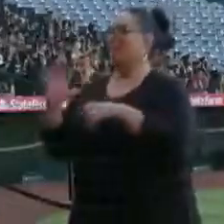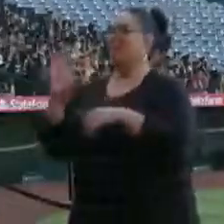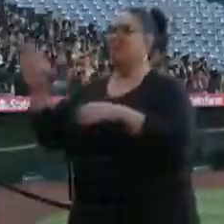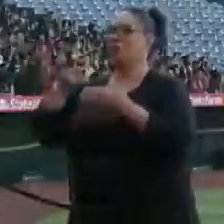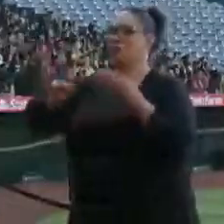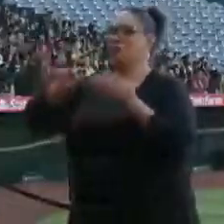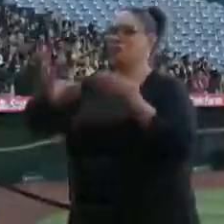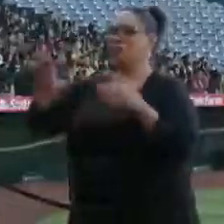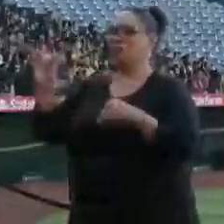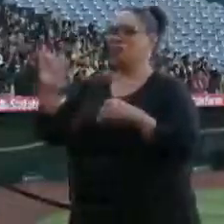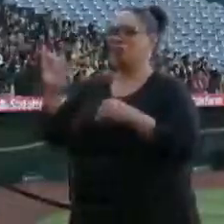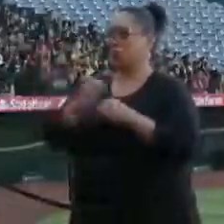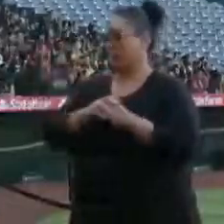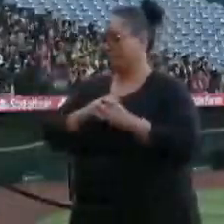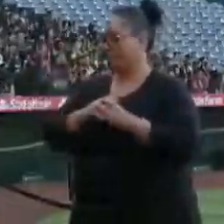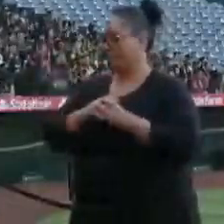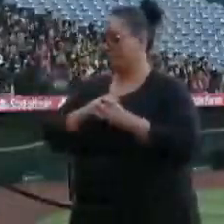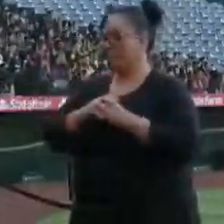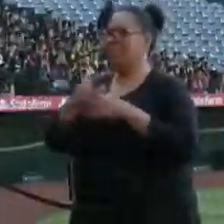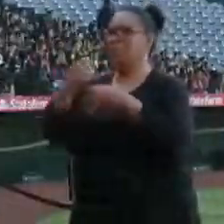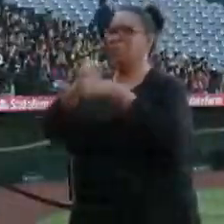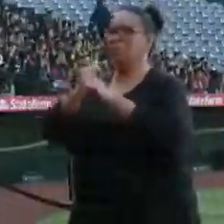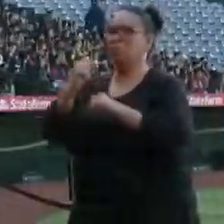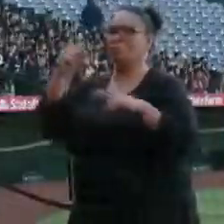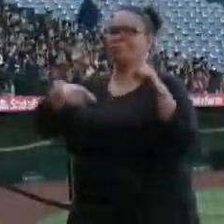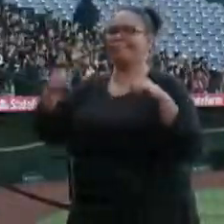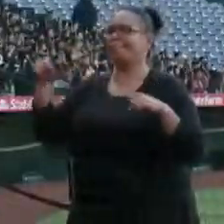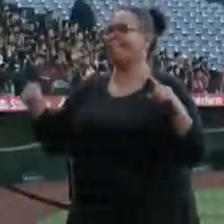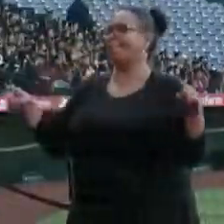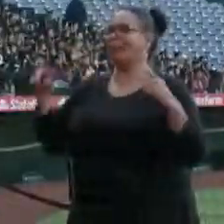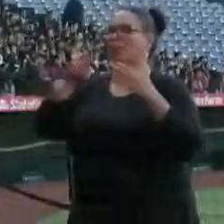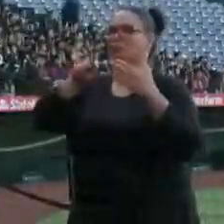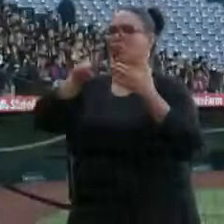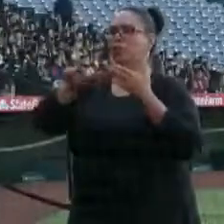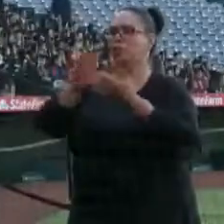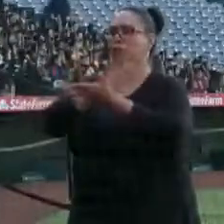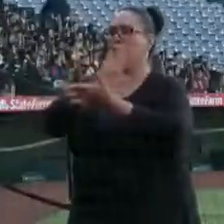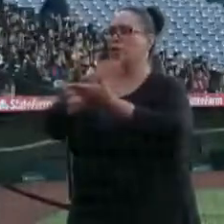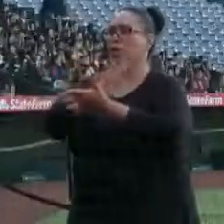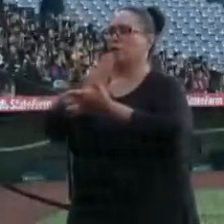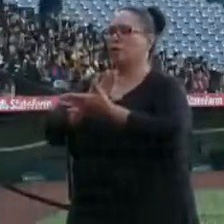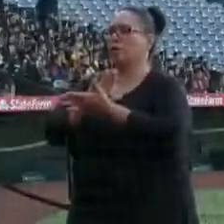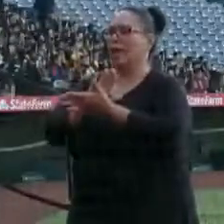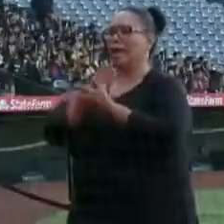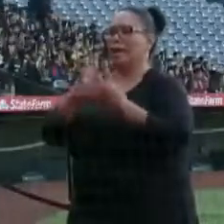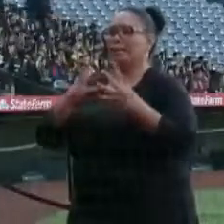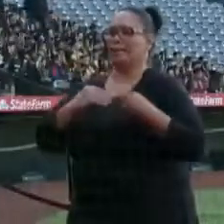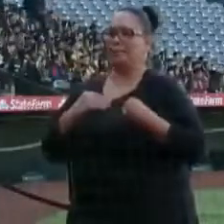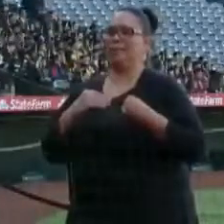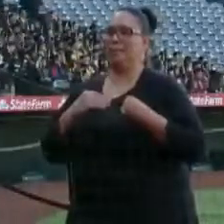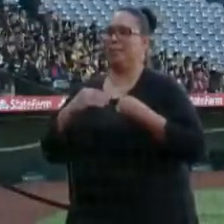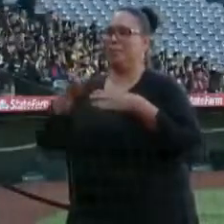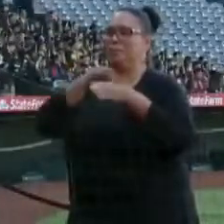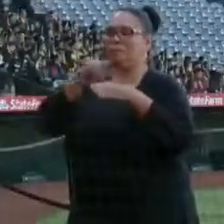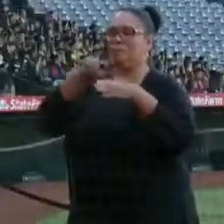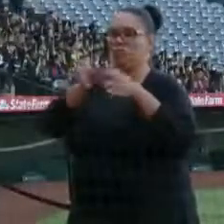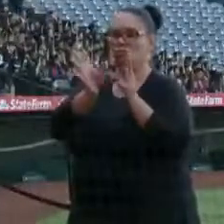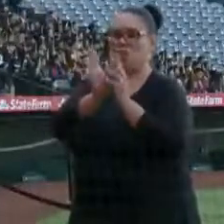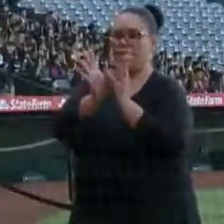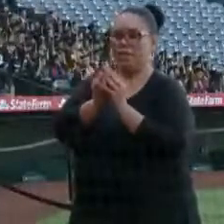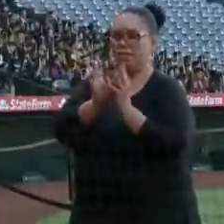research. She has produced a wide range of research papers that have been accepted at professional